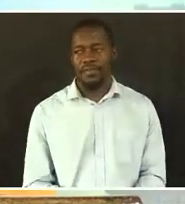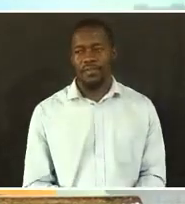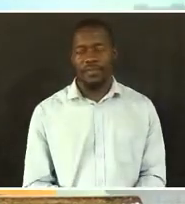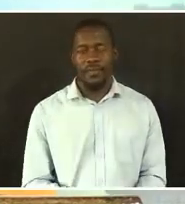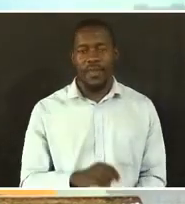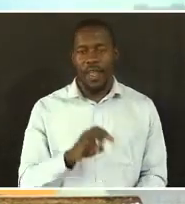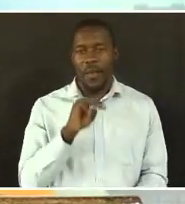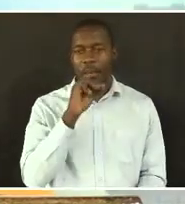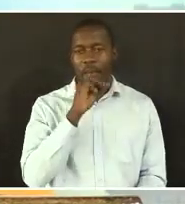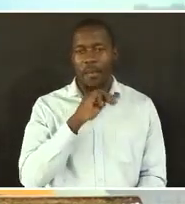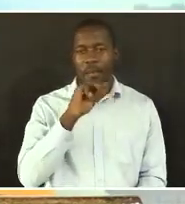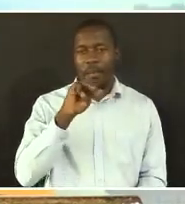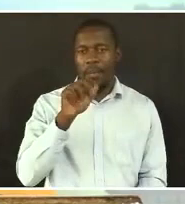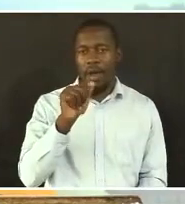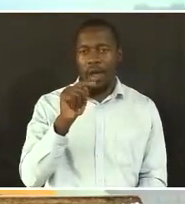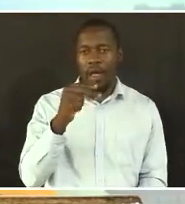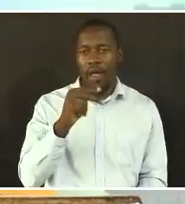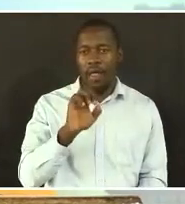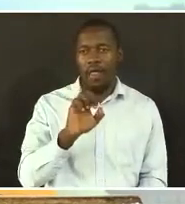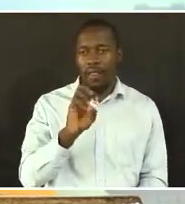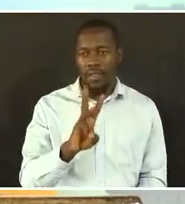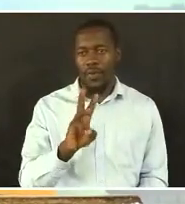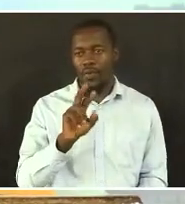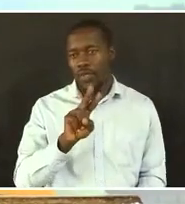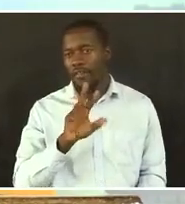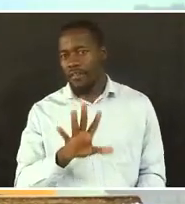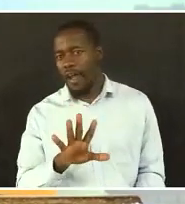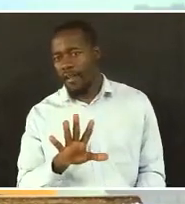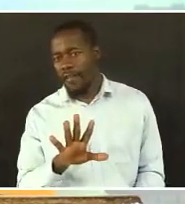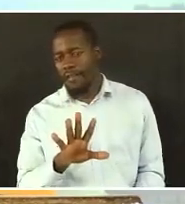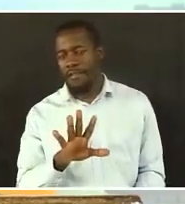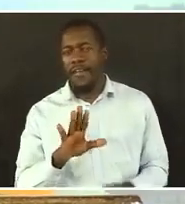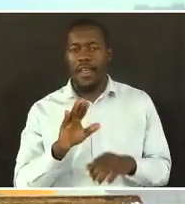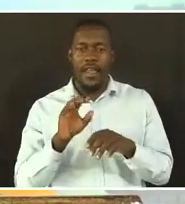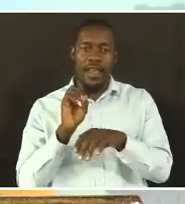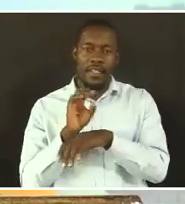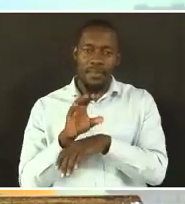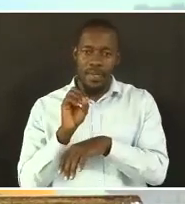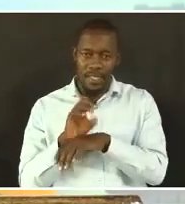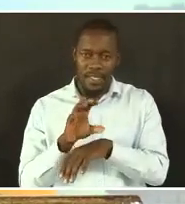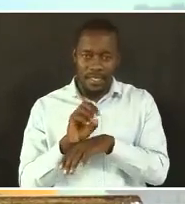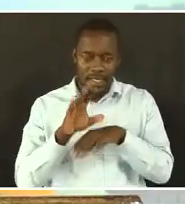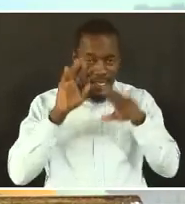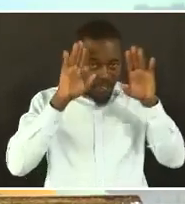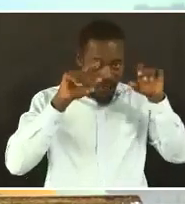Matthew 25 explains the sheep and the activity of the sheep.